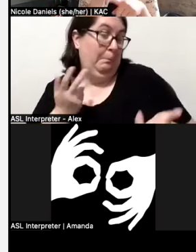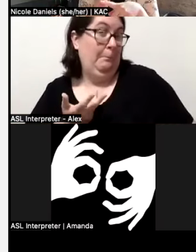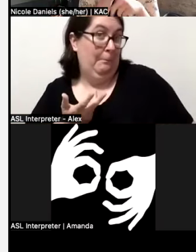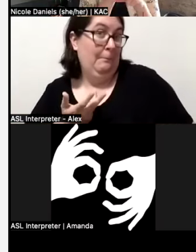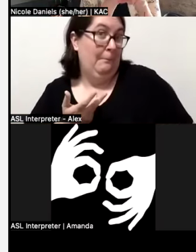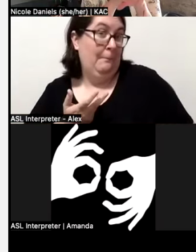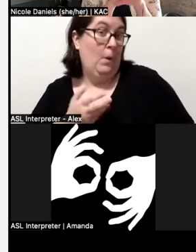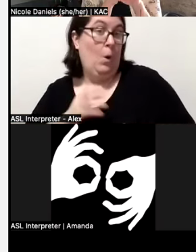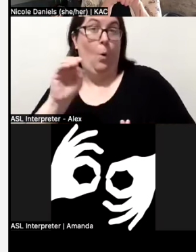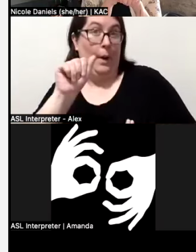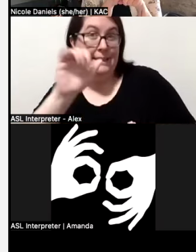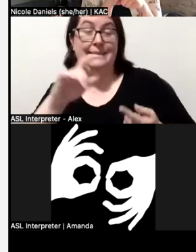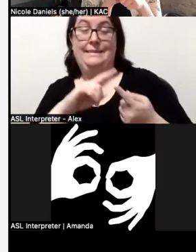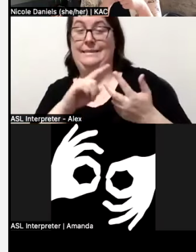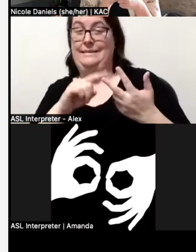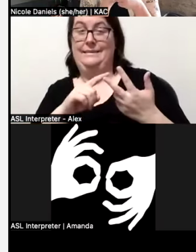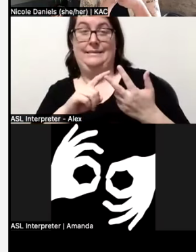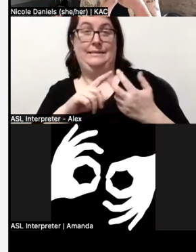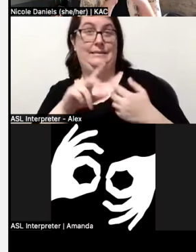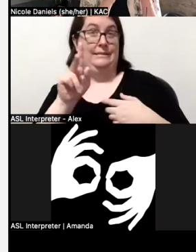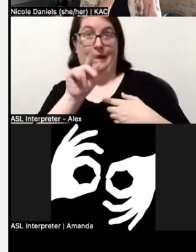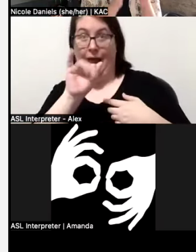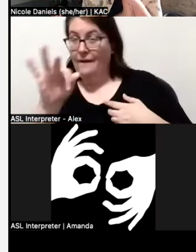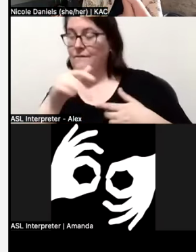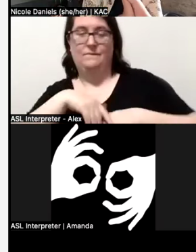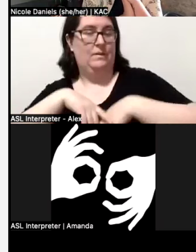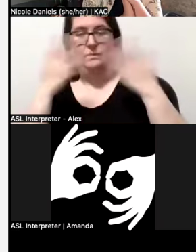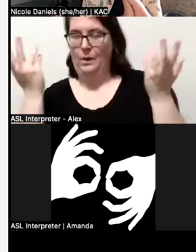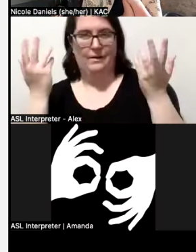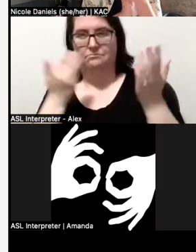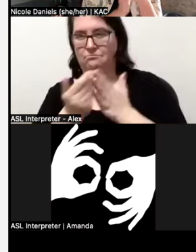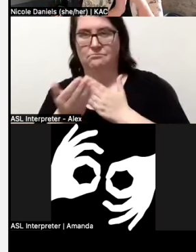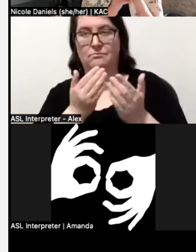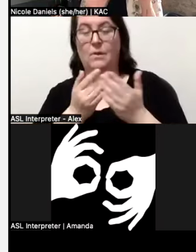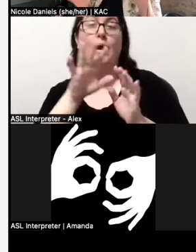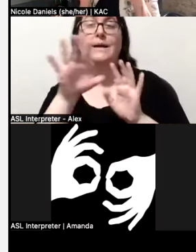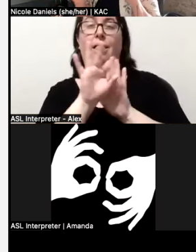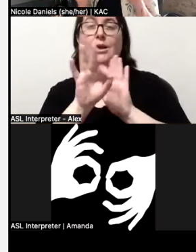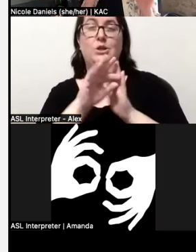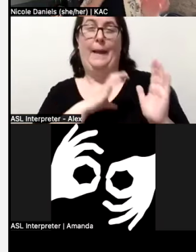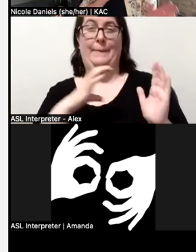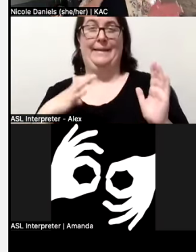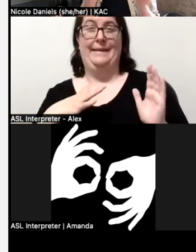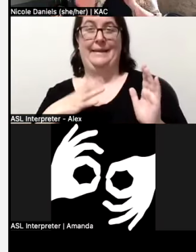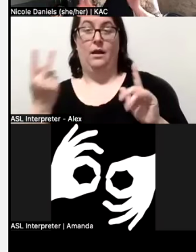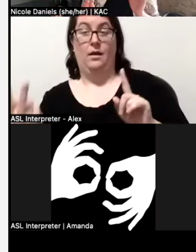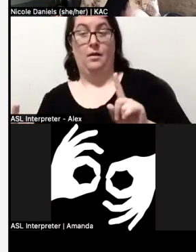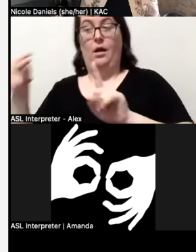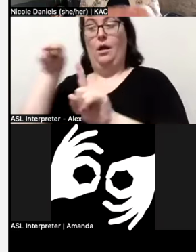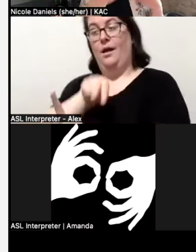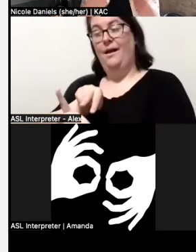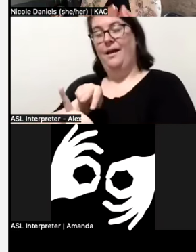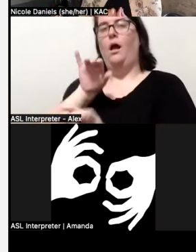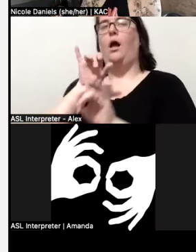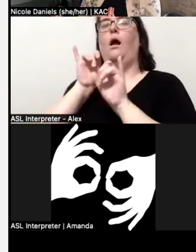also OAC or other local organizations, even sitting on a selection committee. It just helps change your perspective